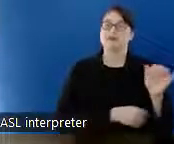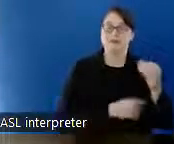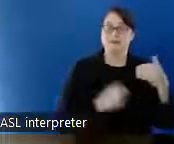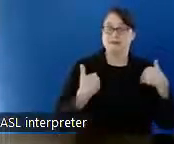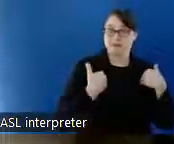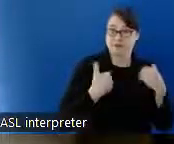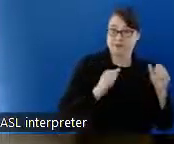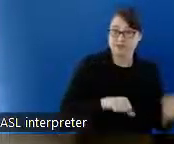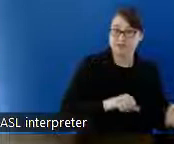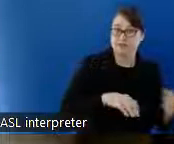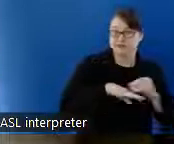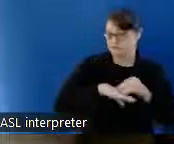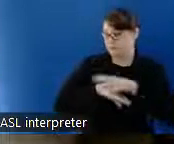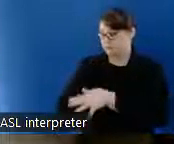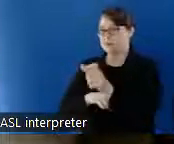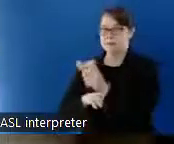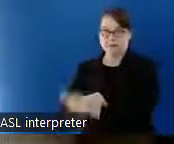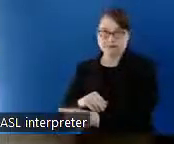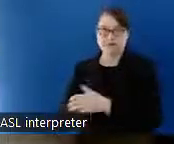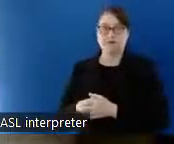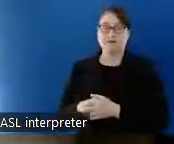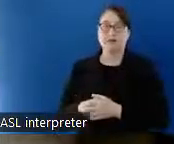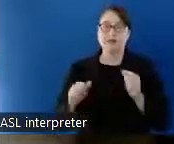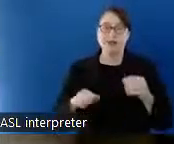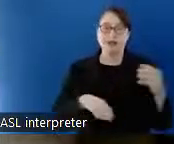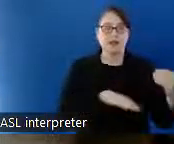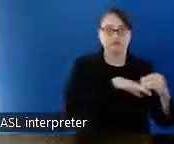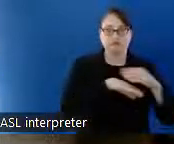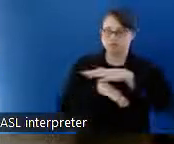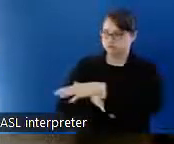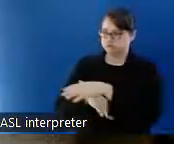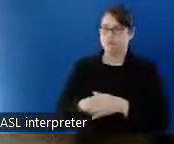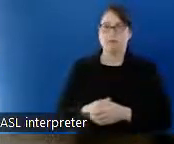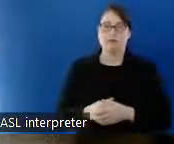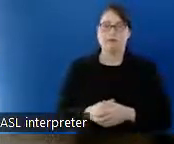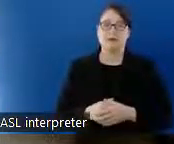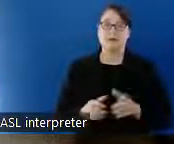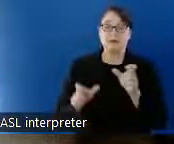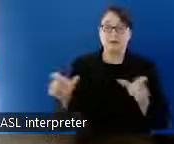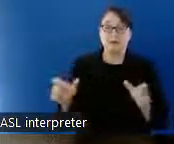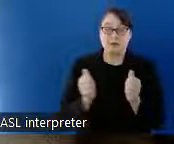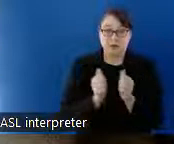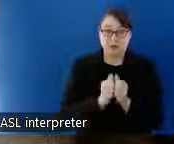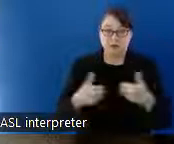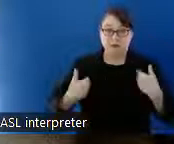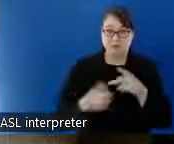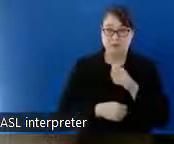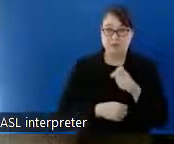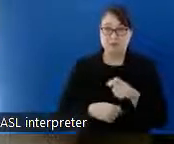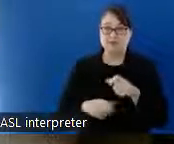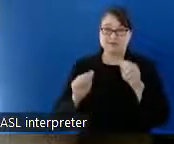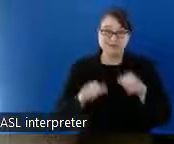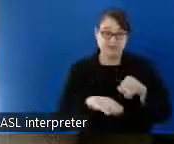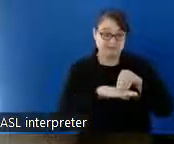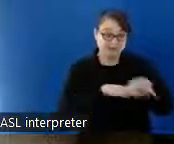Since monkeypox can spread between people and other animals, especially mammals, people with monkeypox should stay away from pets or other animals.